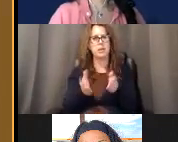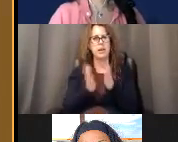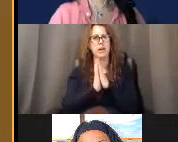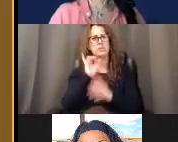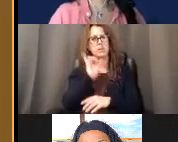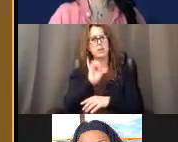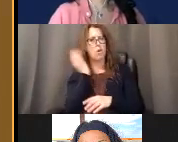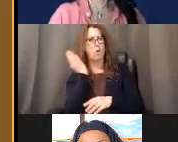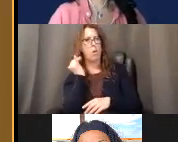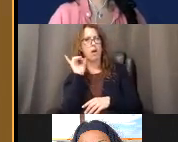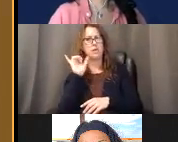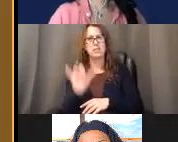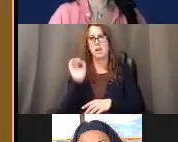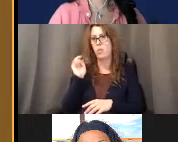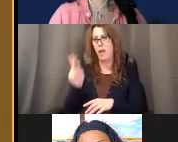They made this. So this is